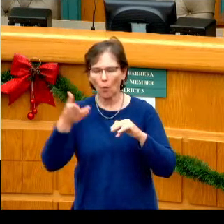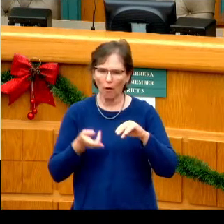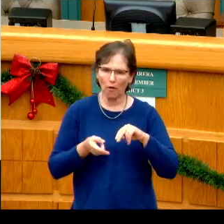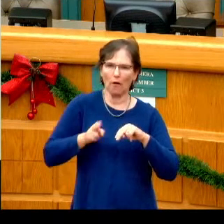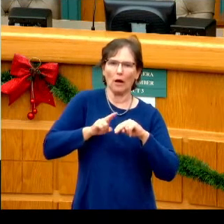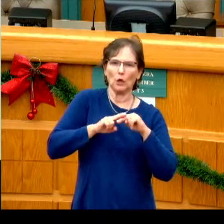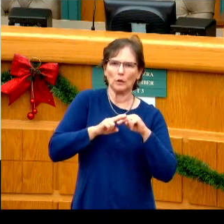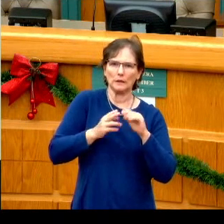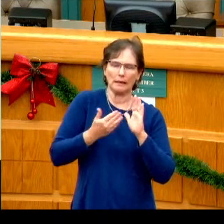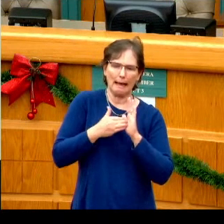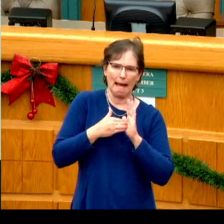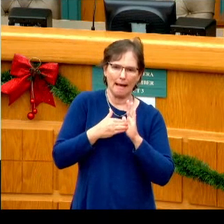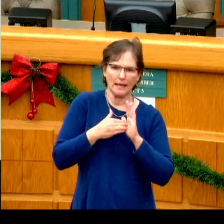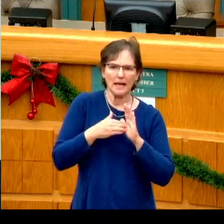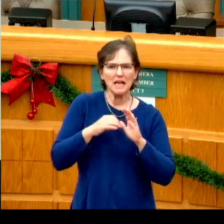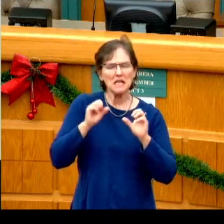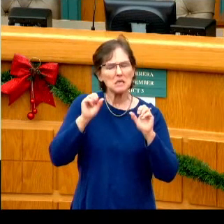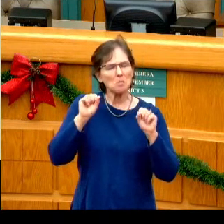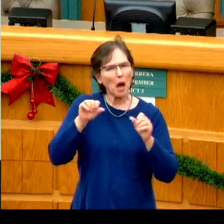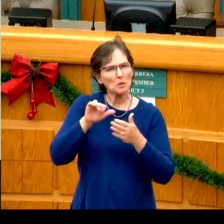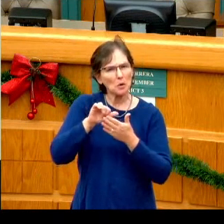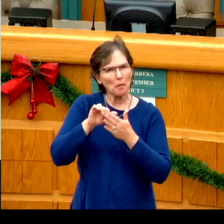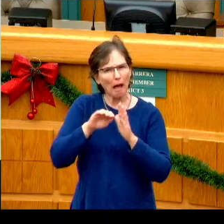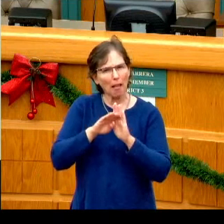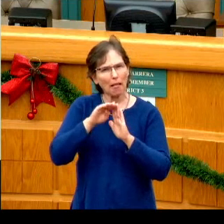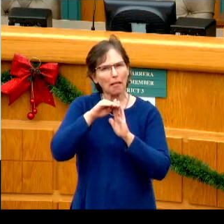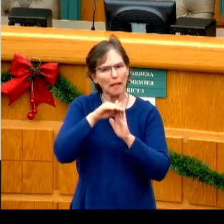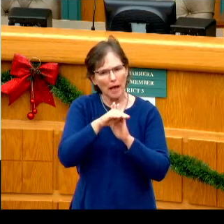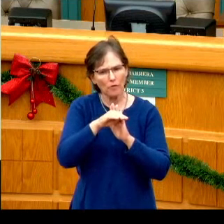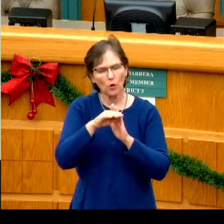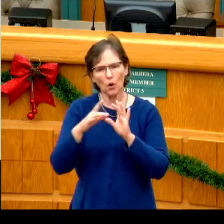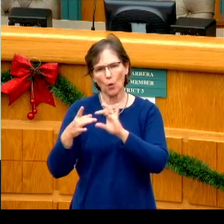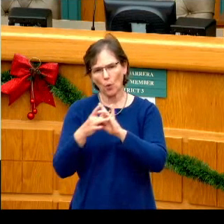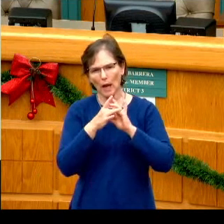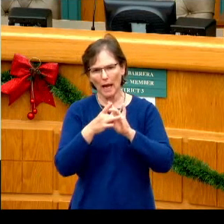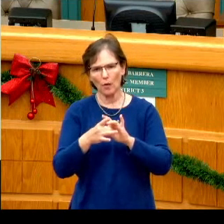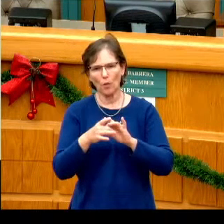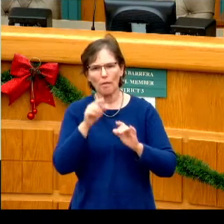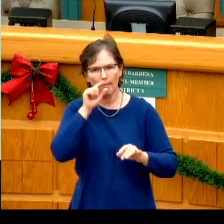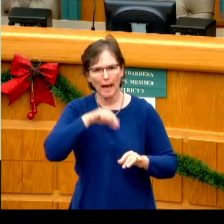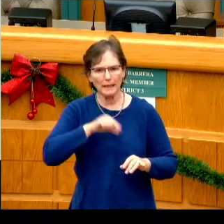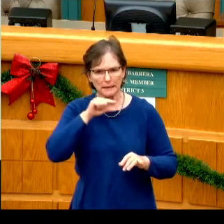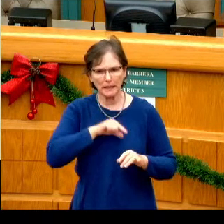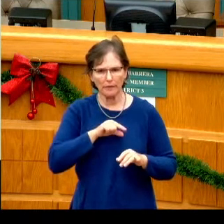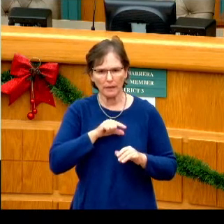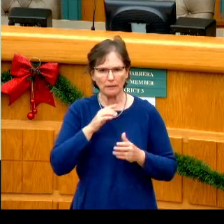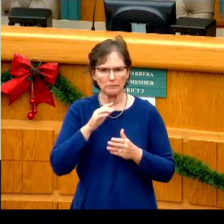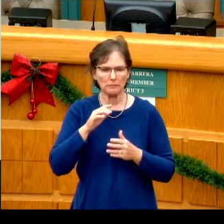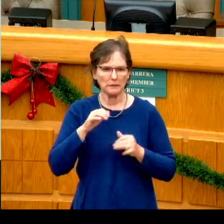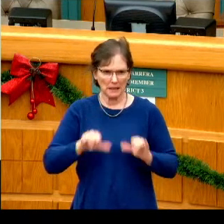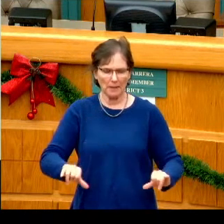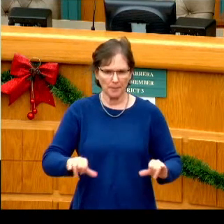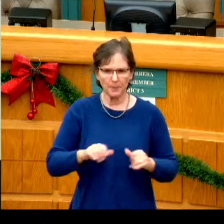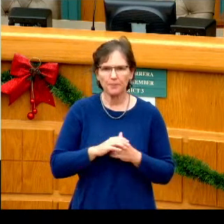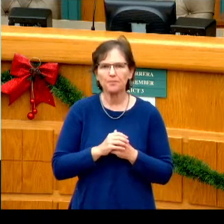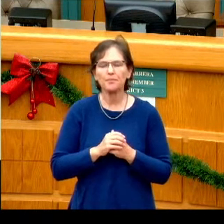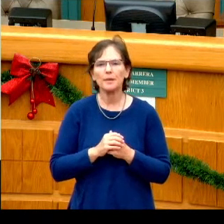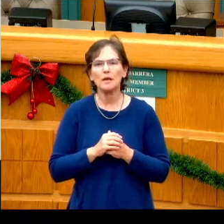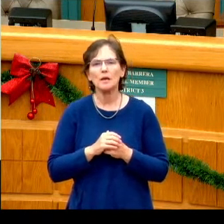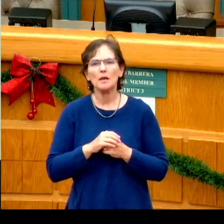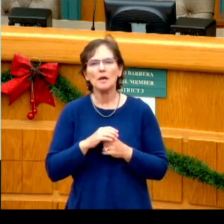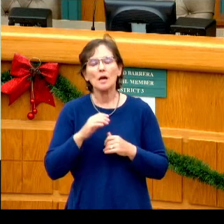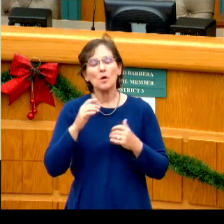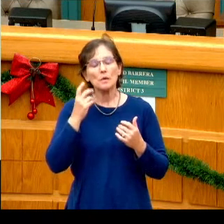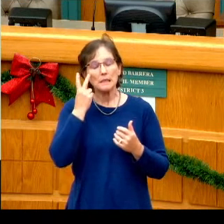associated activities. So you've been seeing the brown projection that's on the screen for the last month and a